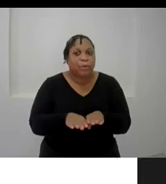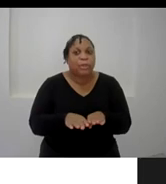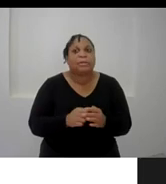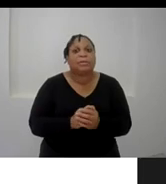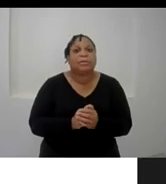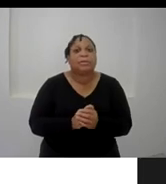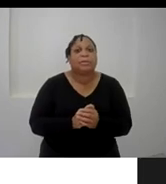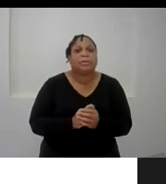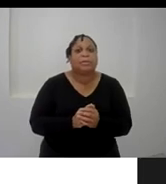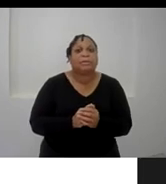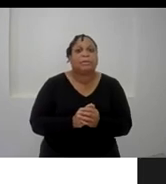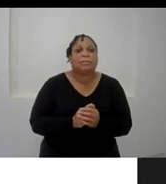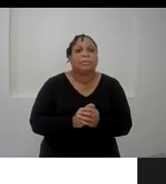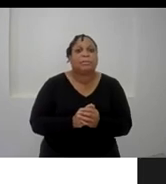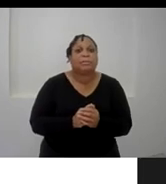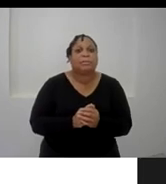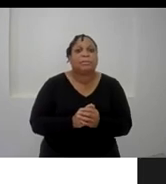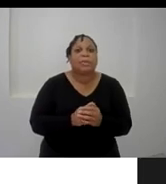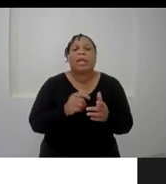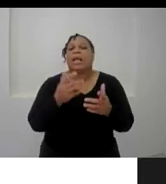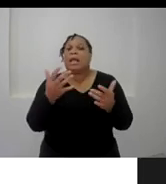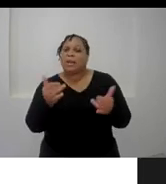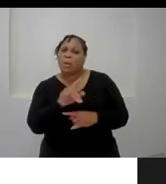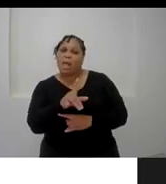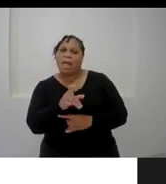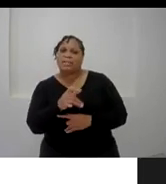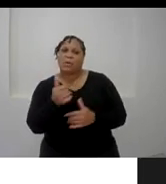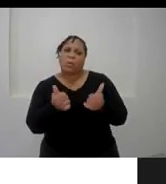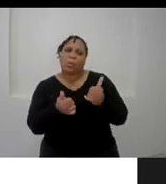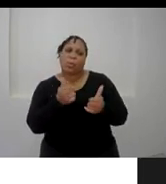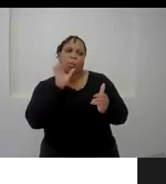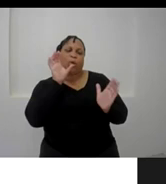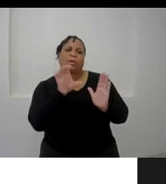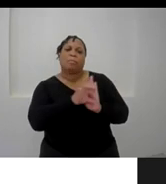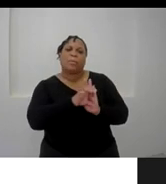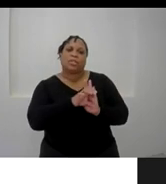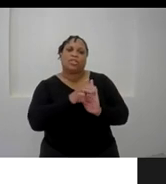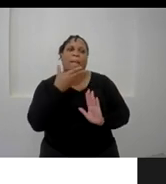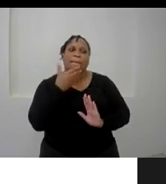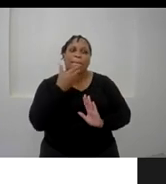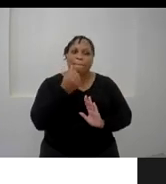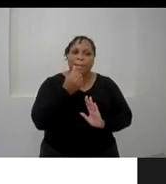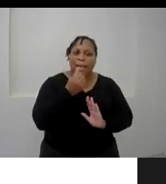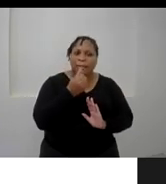we're then going to be asking which of these images perhaps best